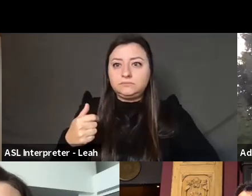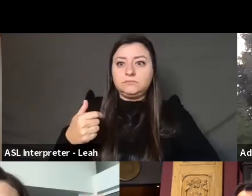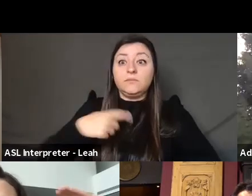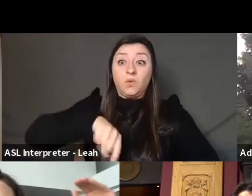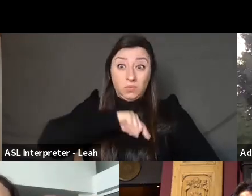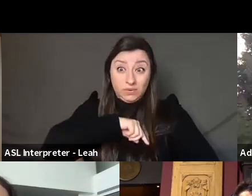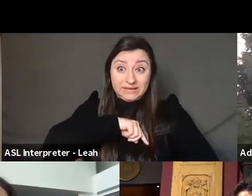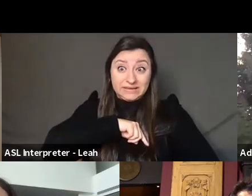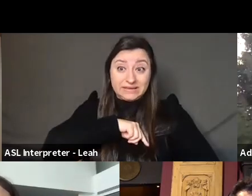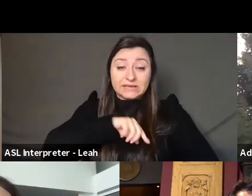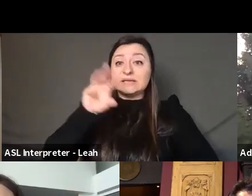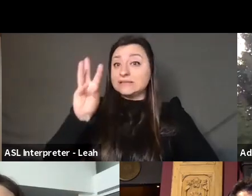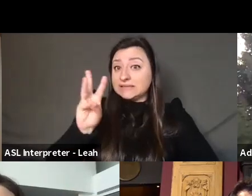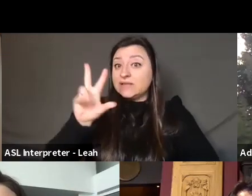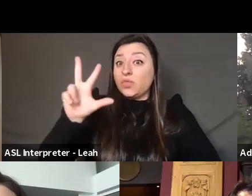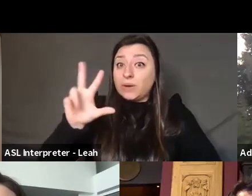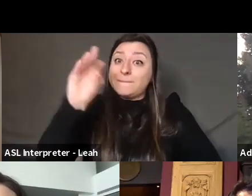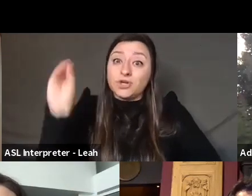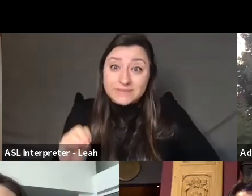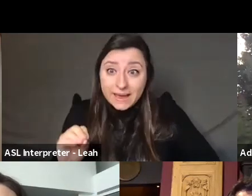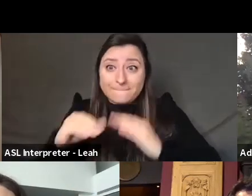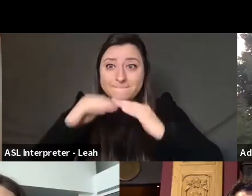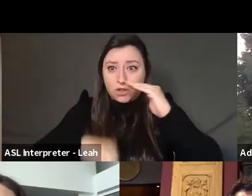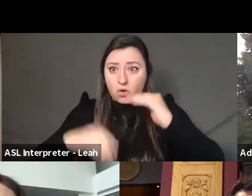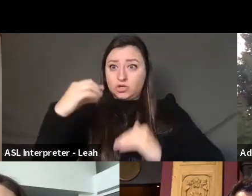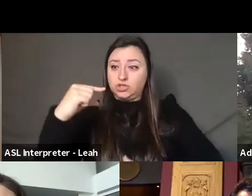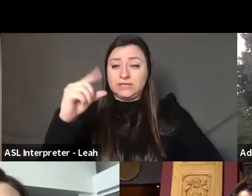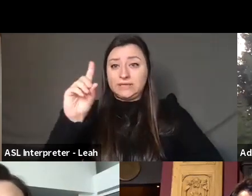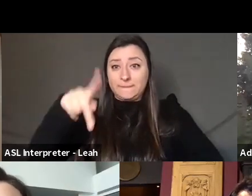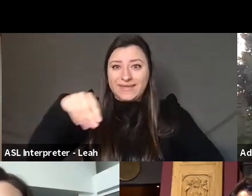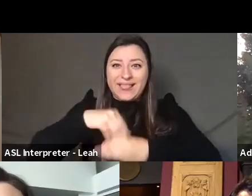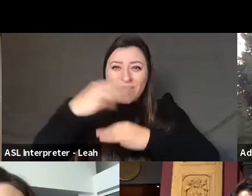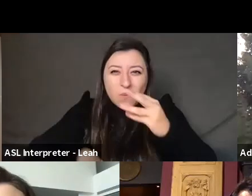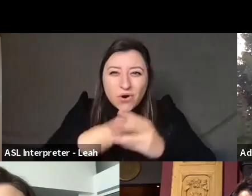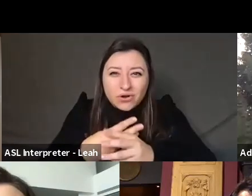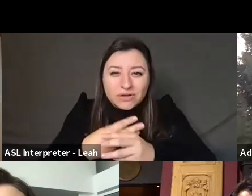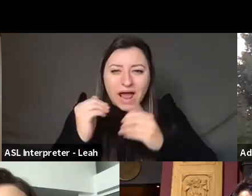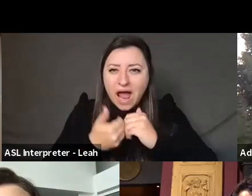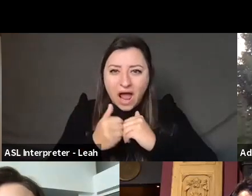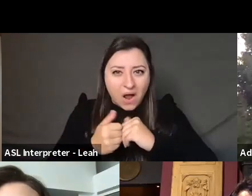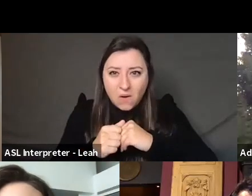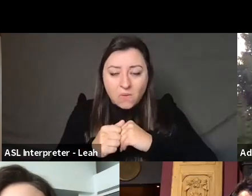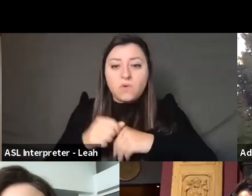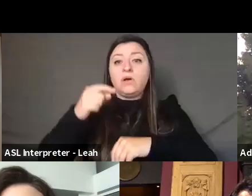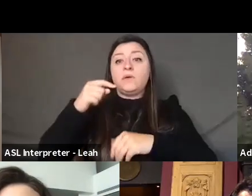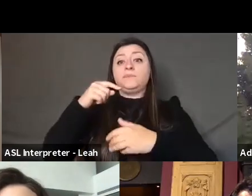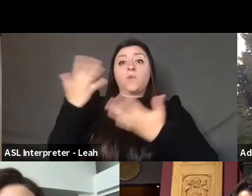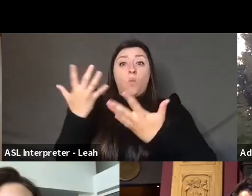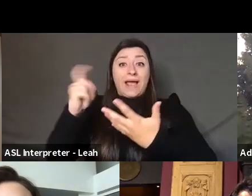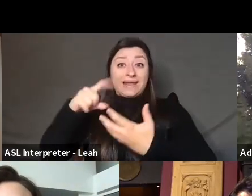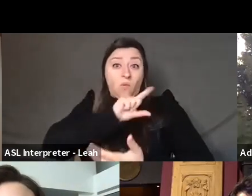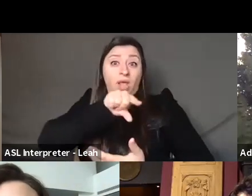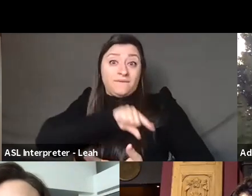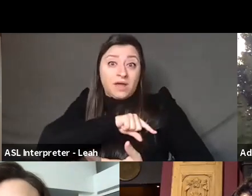being 63% below the average GDP country in the world. How did that happen? These are the qualifications of